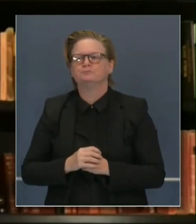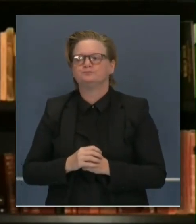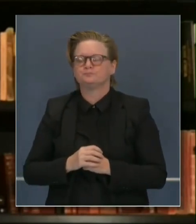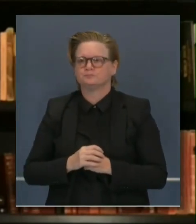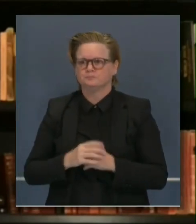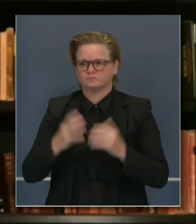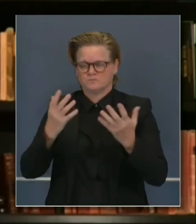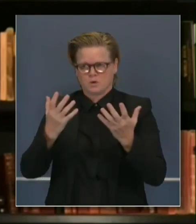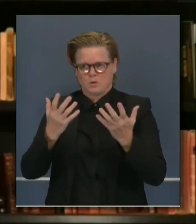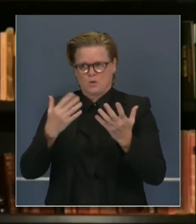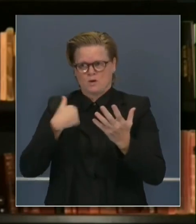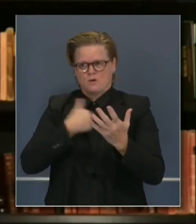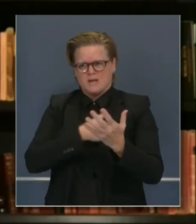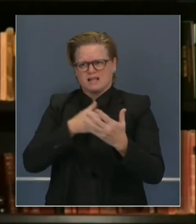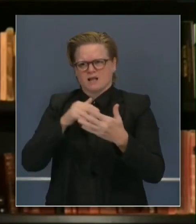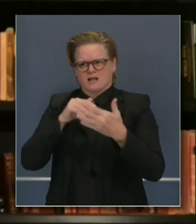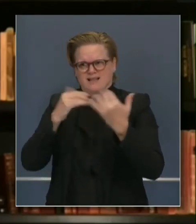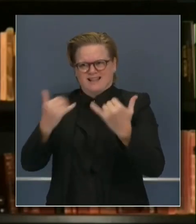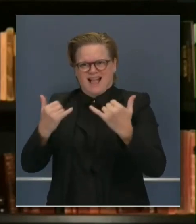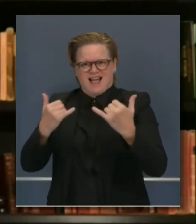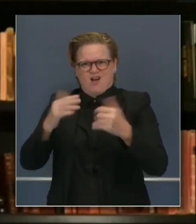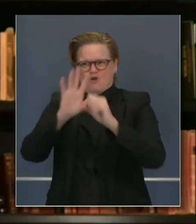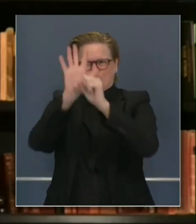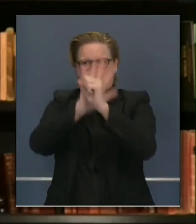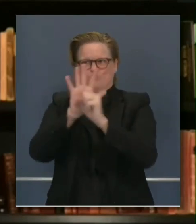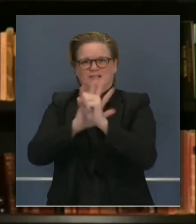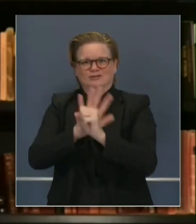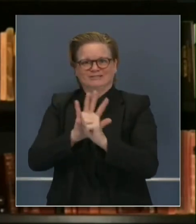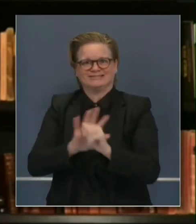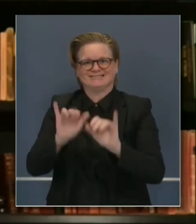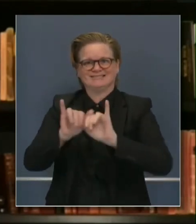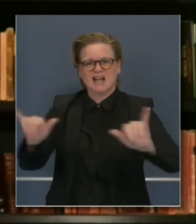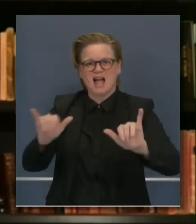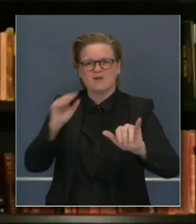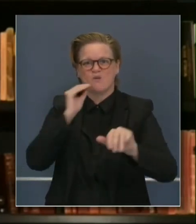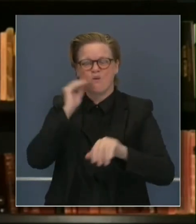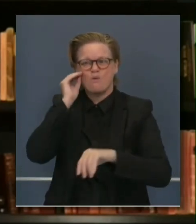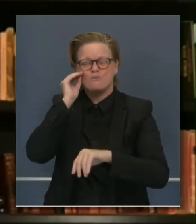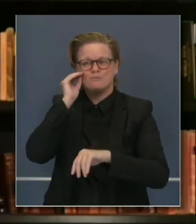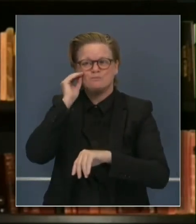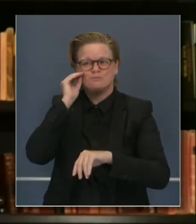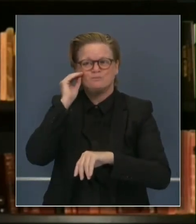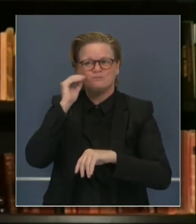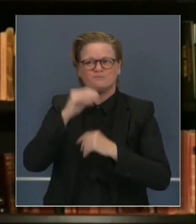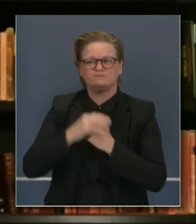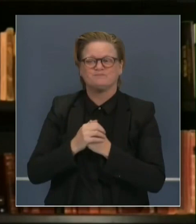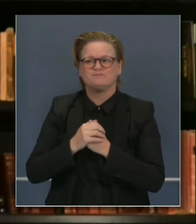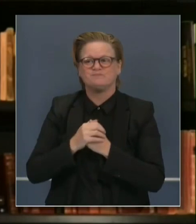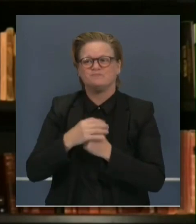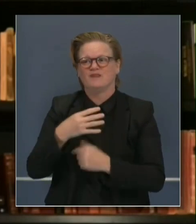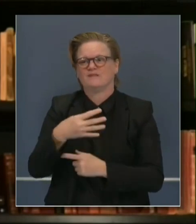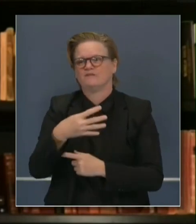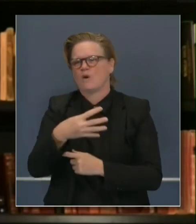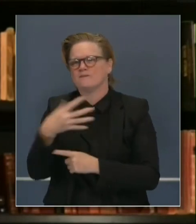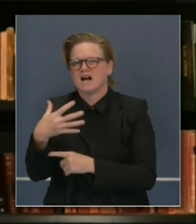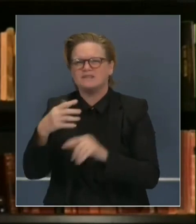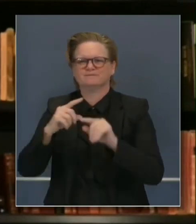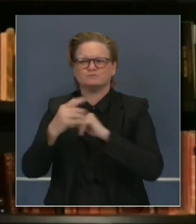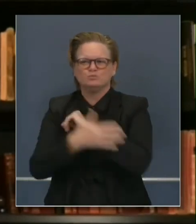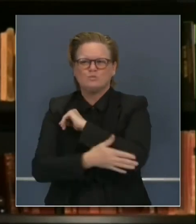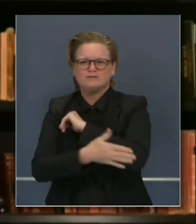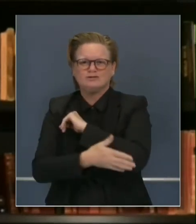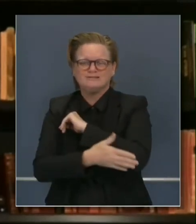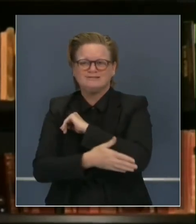new series of regional stay-at-home orders, we expect, as you said, 4 of 5 regions to slide into that relatively soon. What is